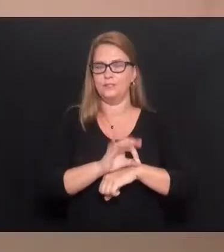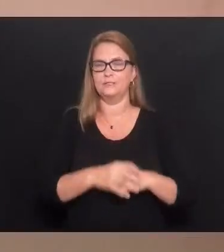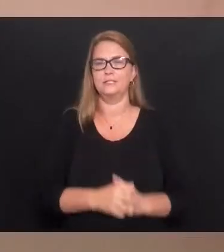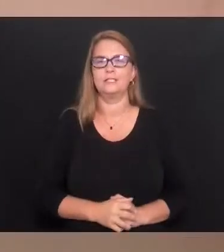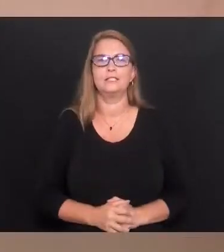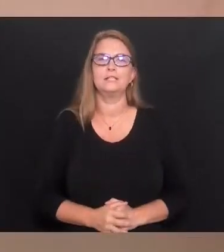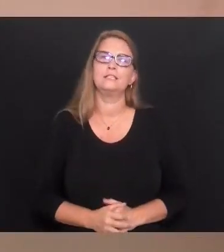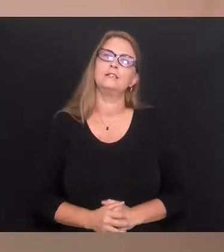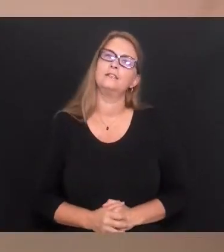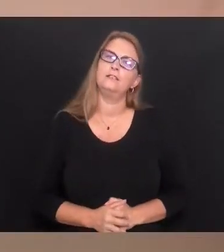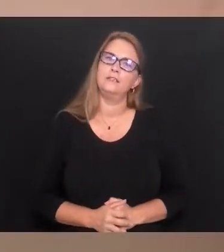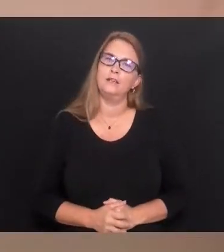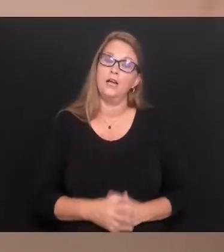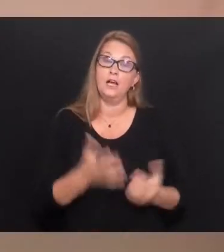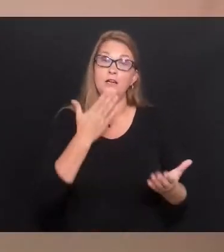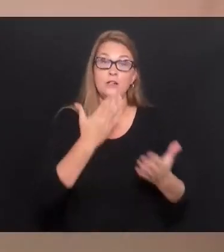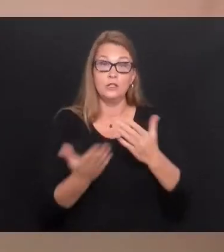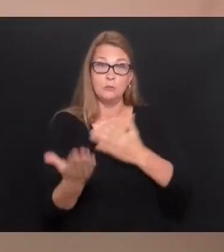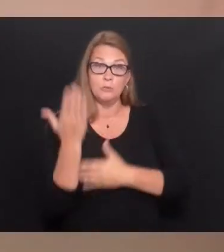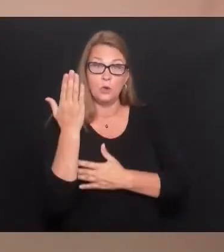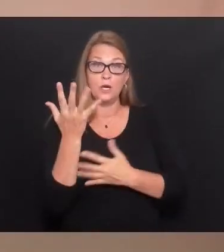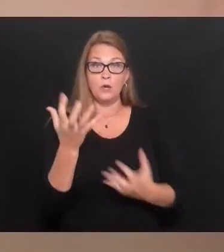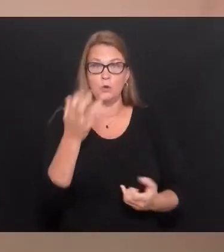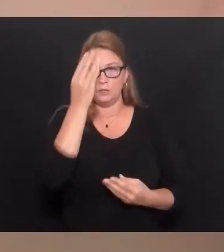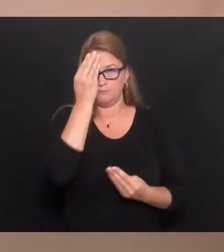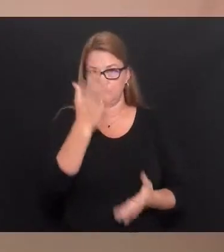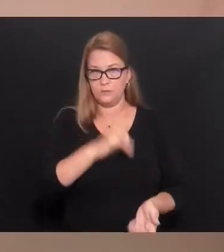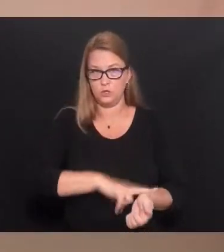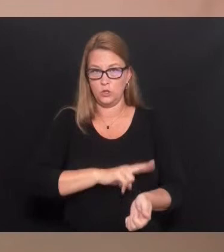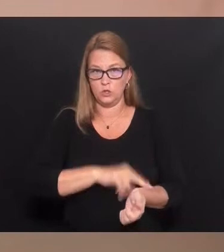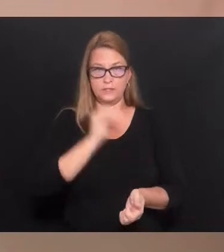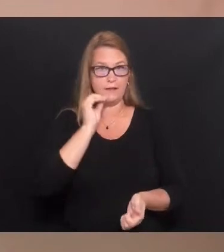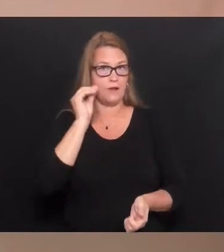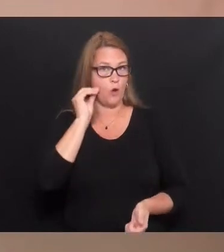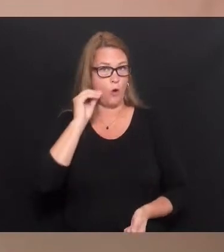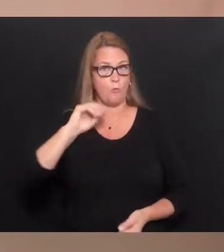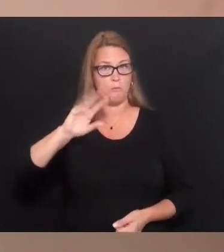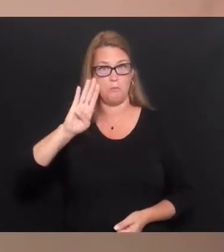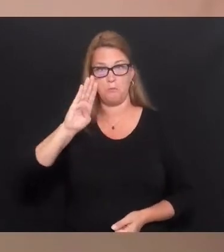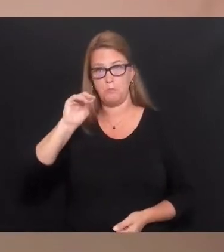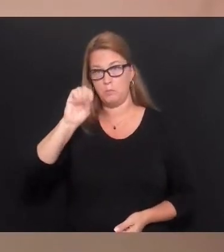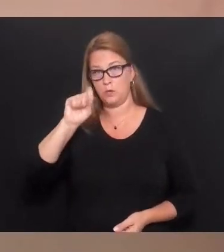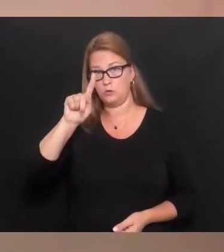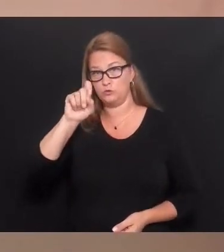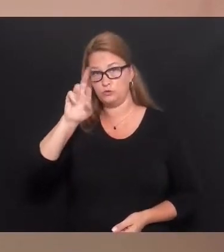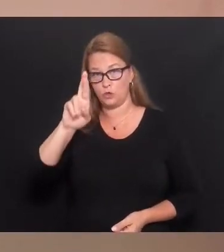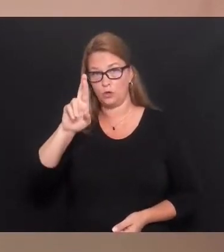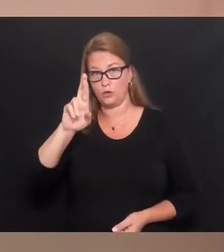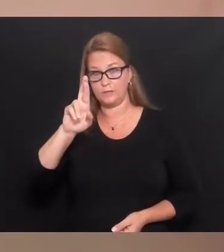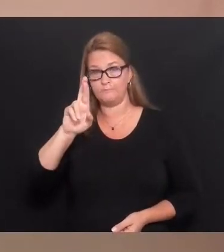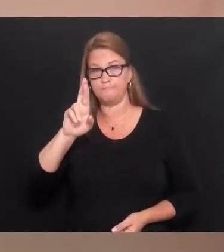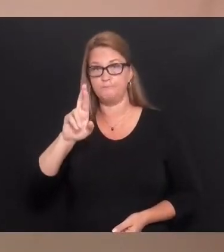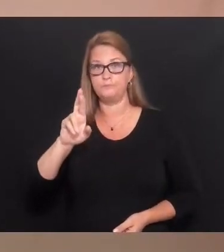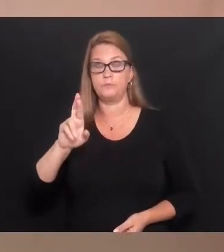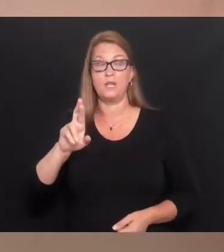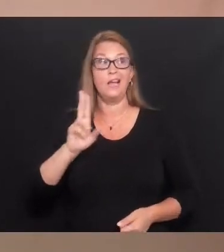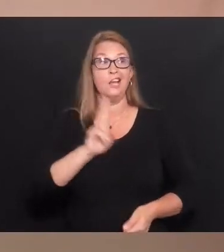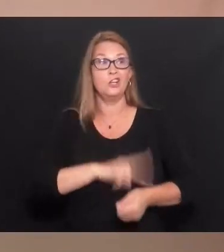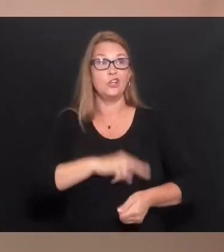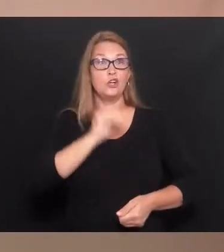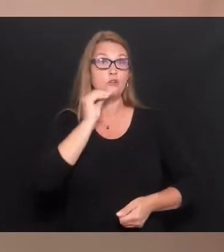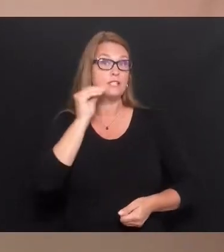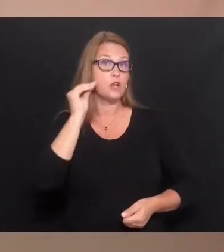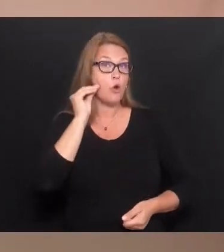morning. I'd like to update you on nursing home booster progress. First, just overall nursing